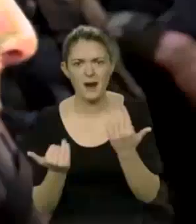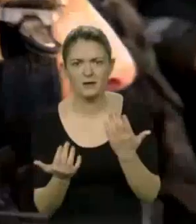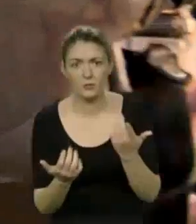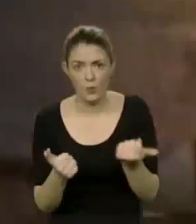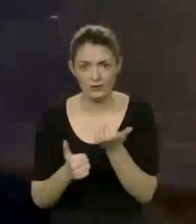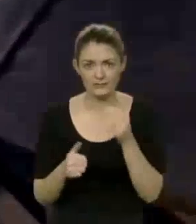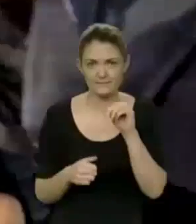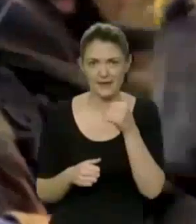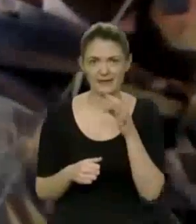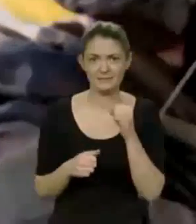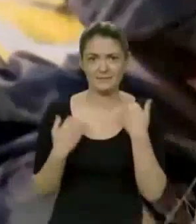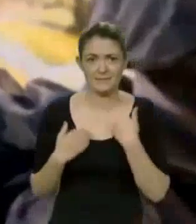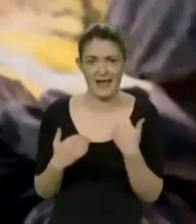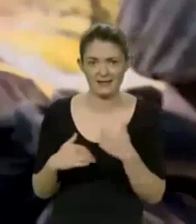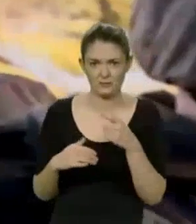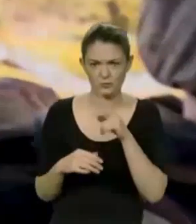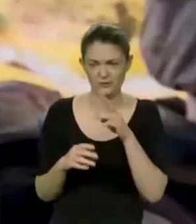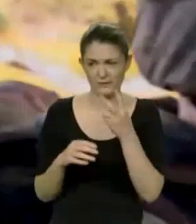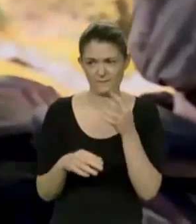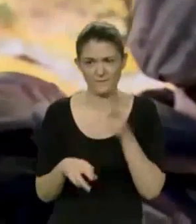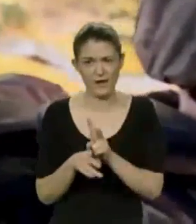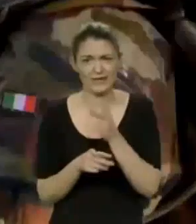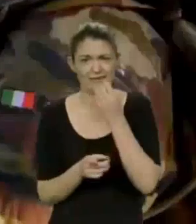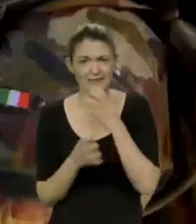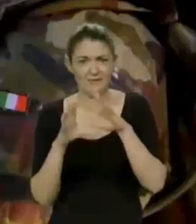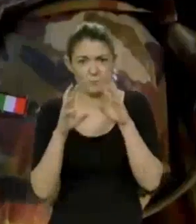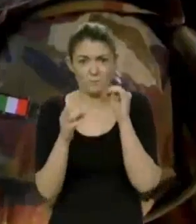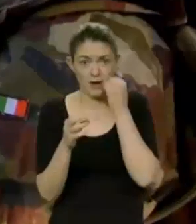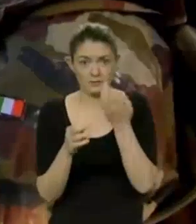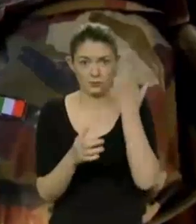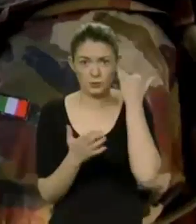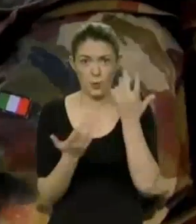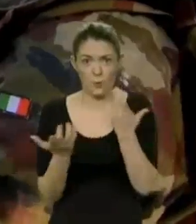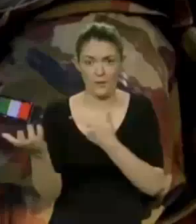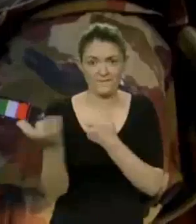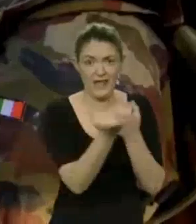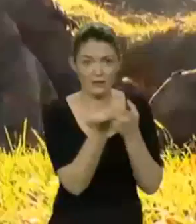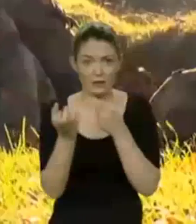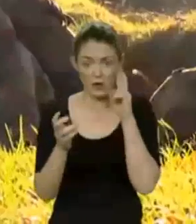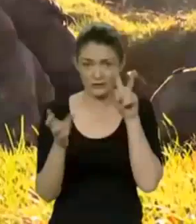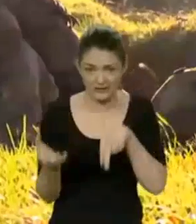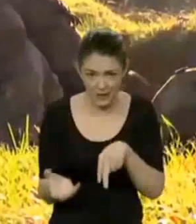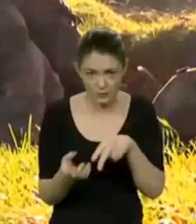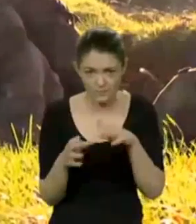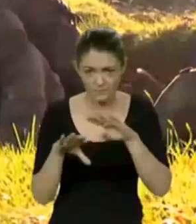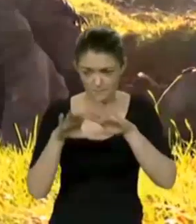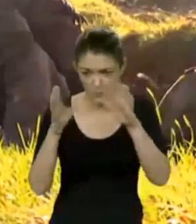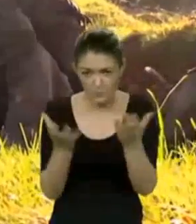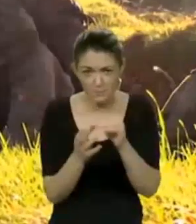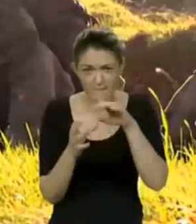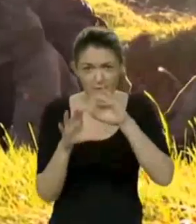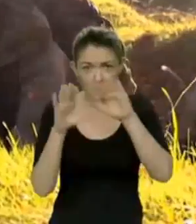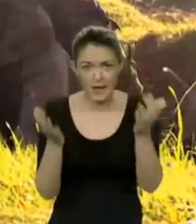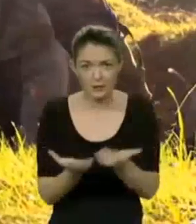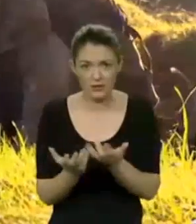know where he was firing. You were looking down because there was muck in your fucking barrel. Do you know what I mean? You have to be able to multitask, lads. It's just the way it is. The corporals are